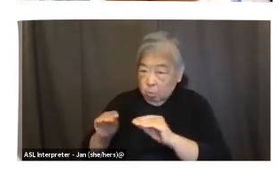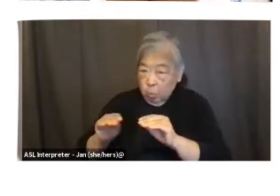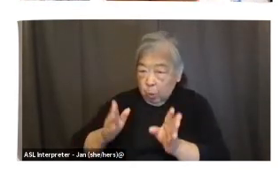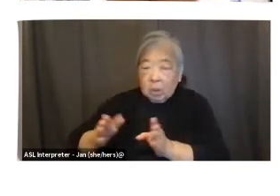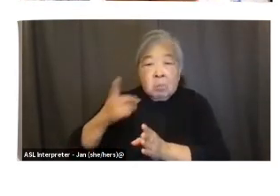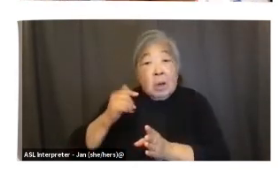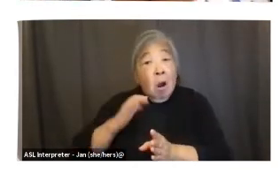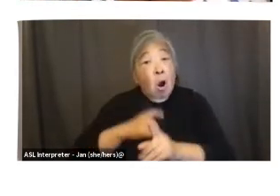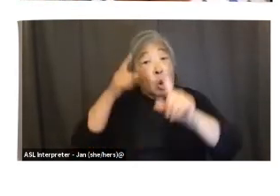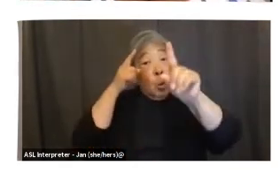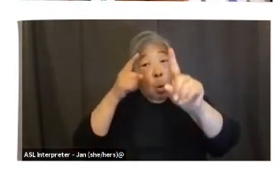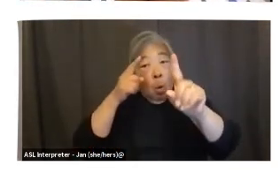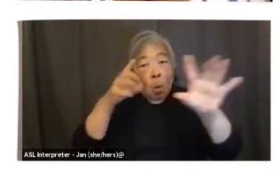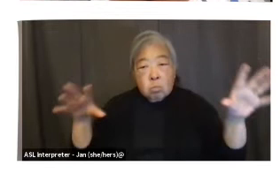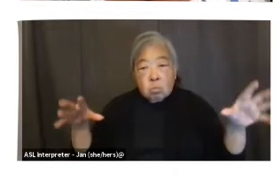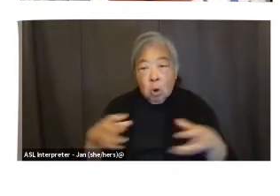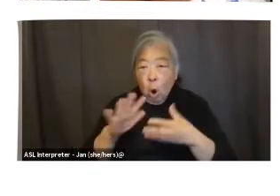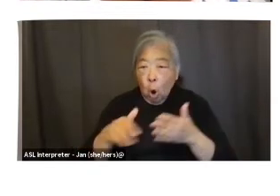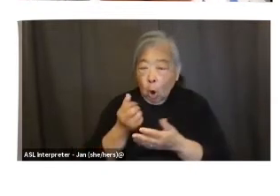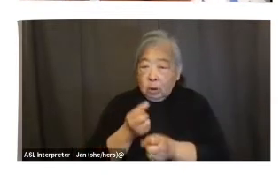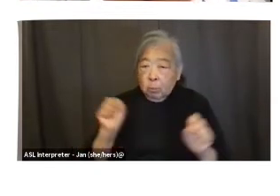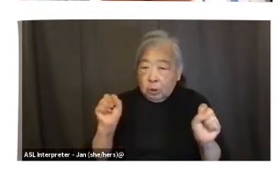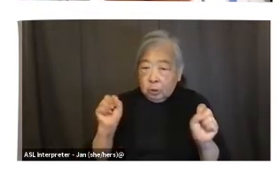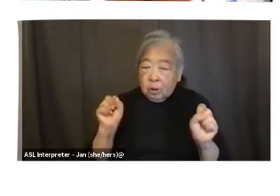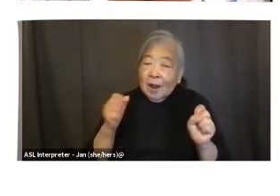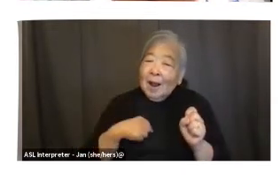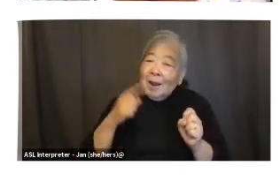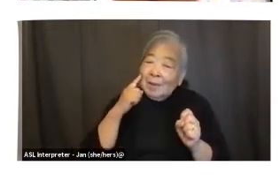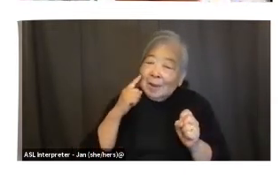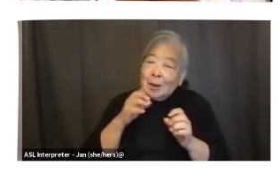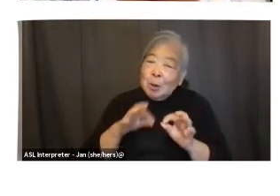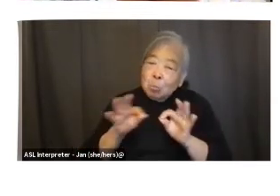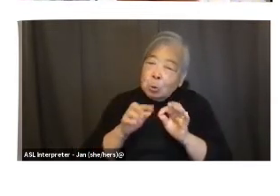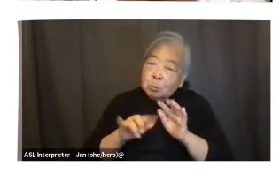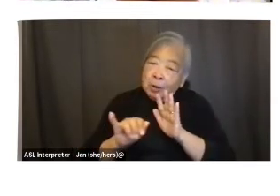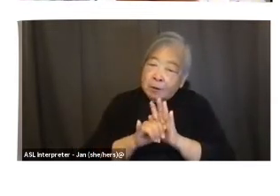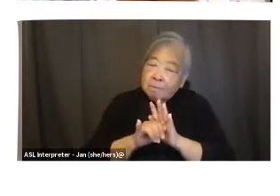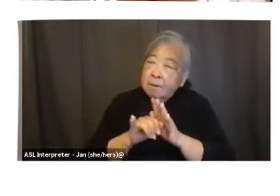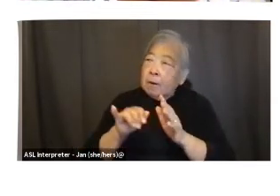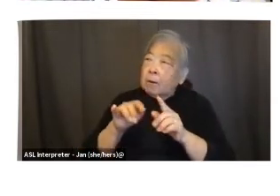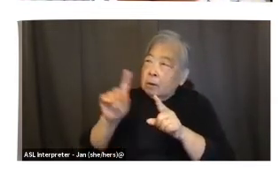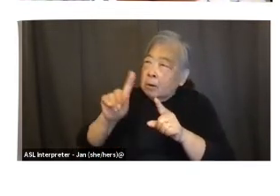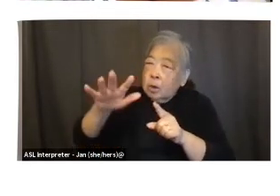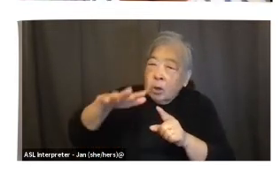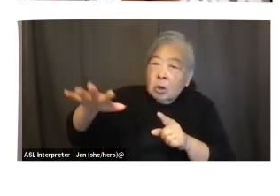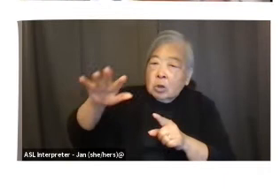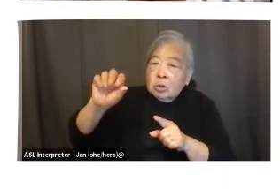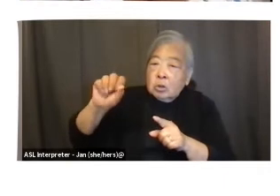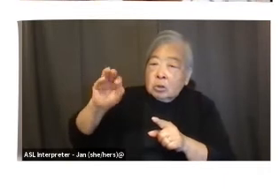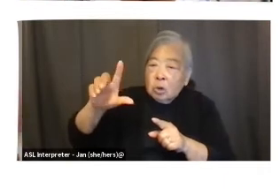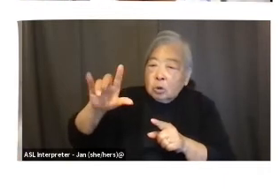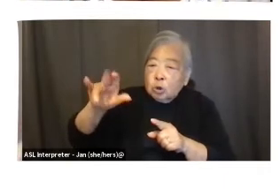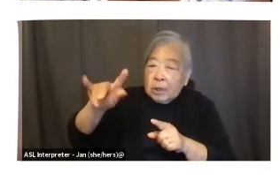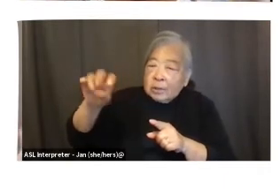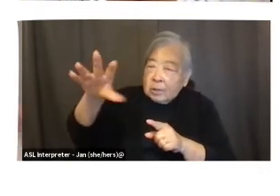collective liberation, I think it's important to identify anti-Blackness in social justice spaces. I